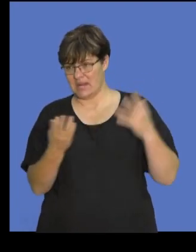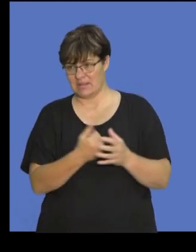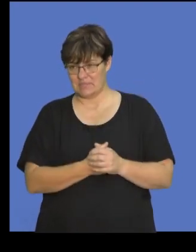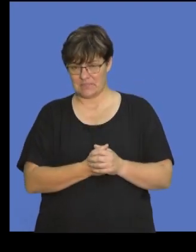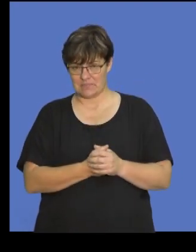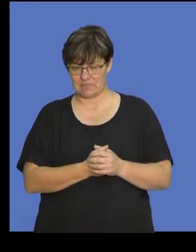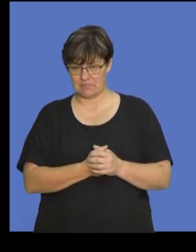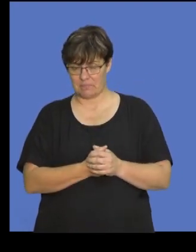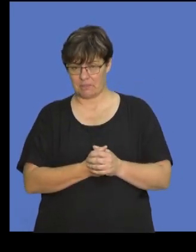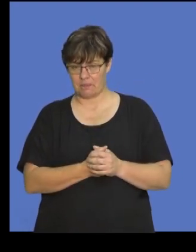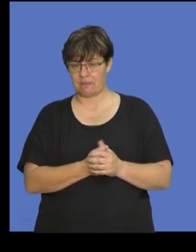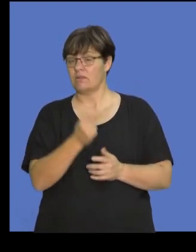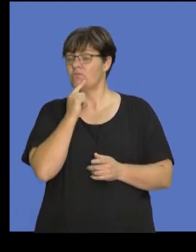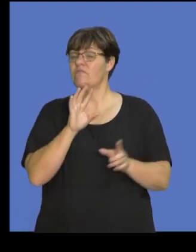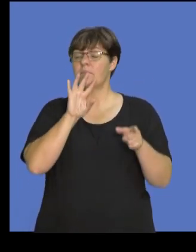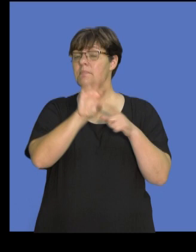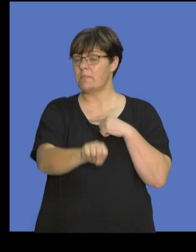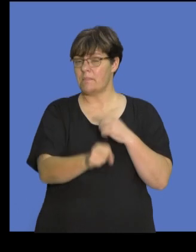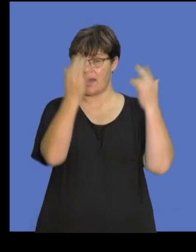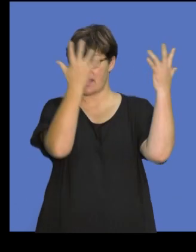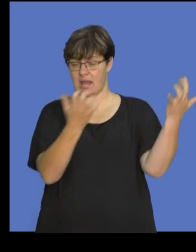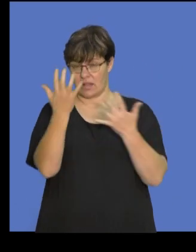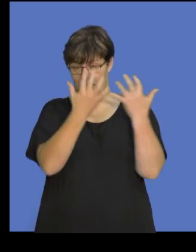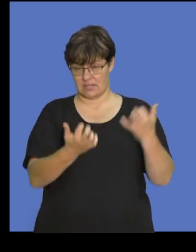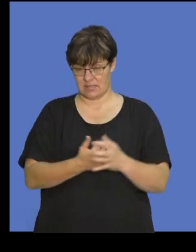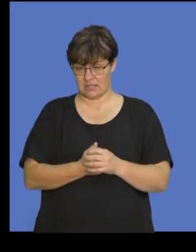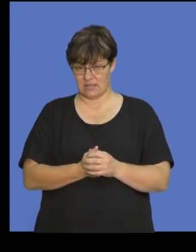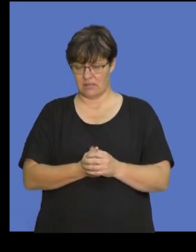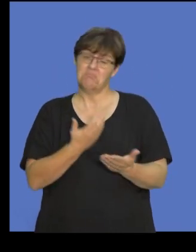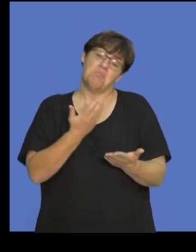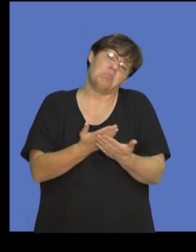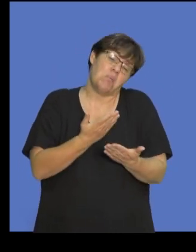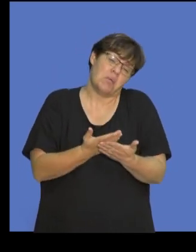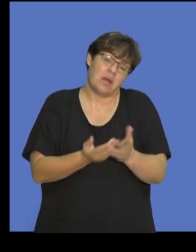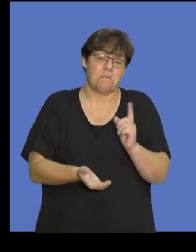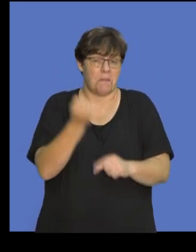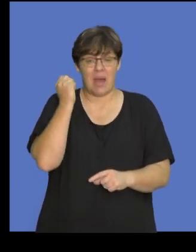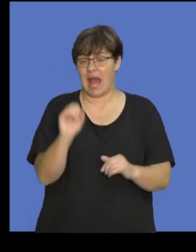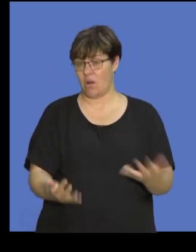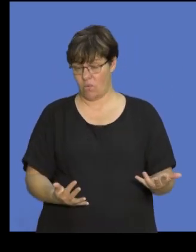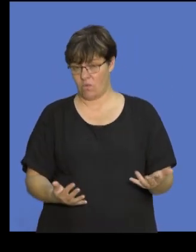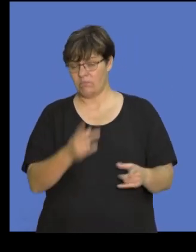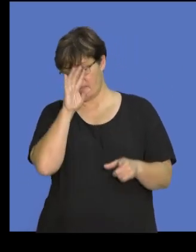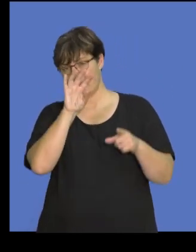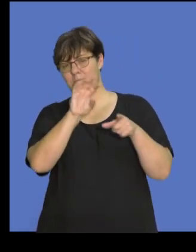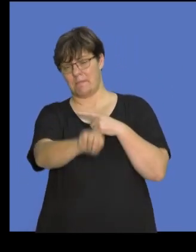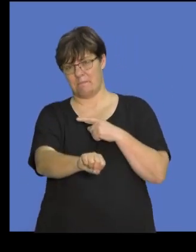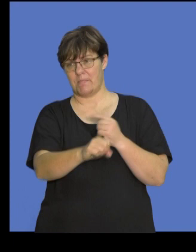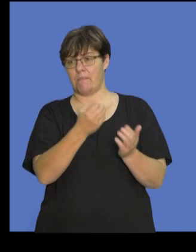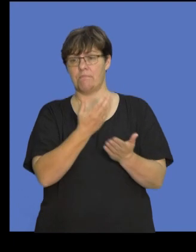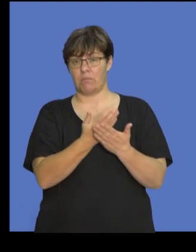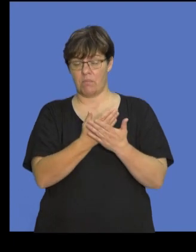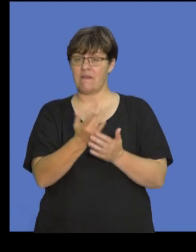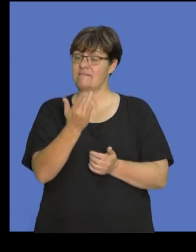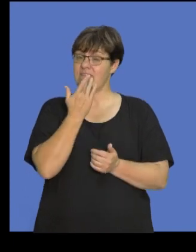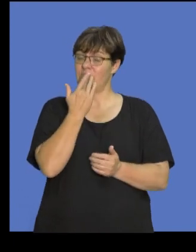favorable outcomes. So if we are going to define and calculate probability, then we recognize